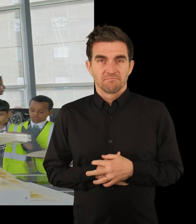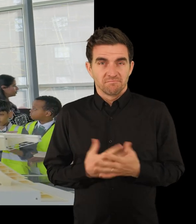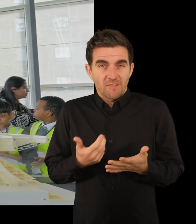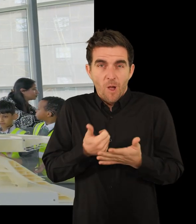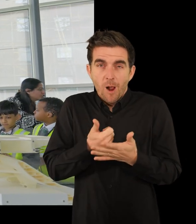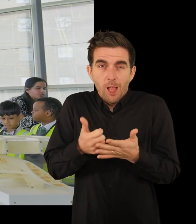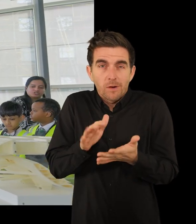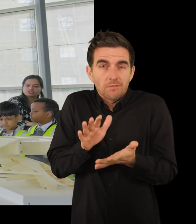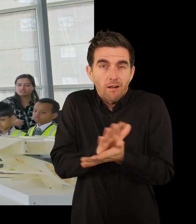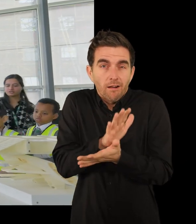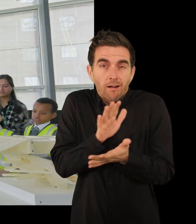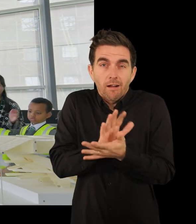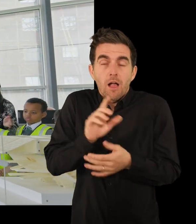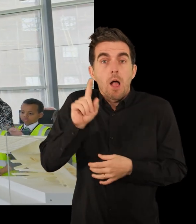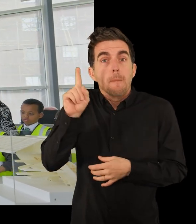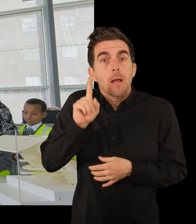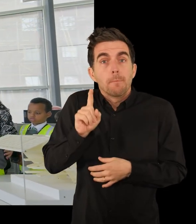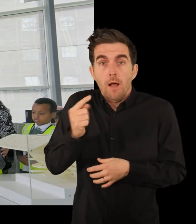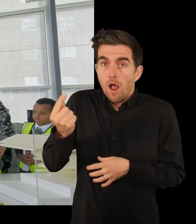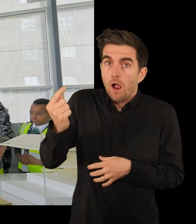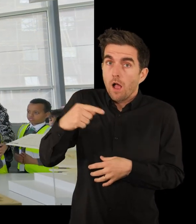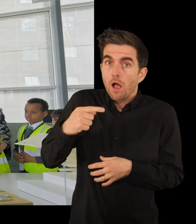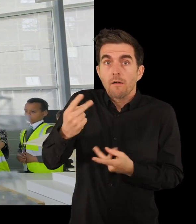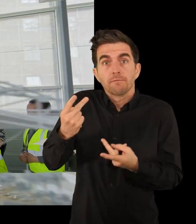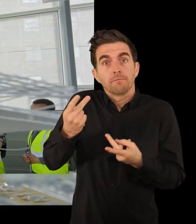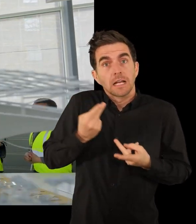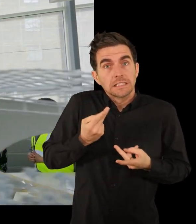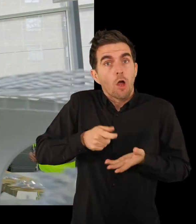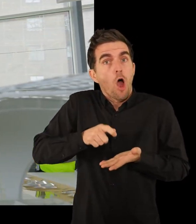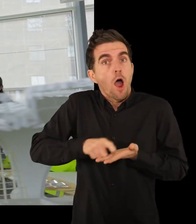It's always a pleasure when people come to visit the office.